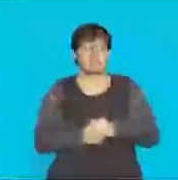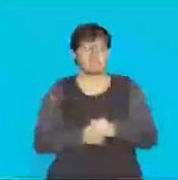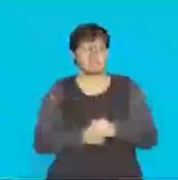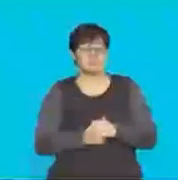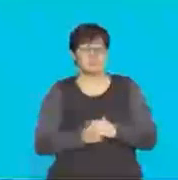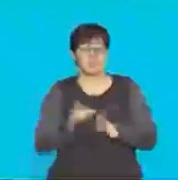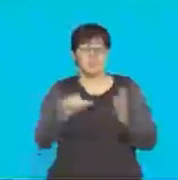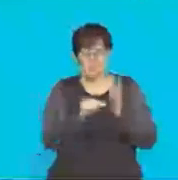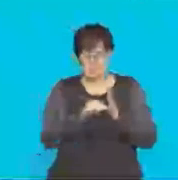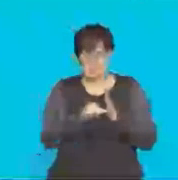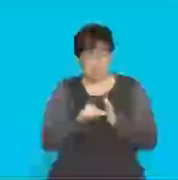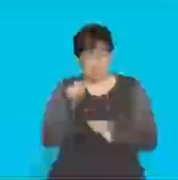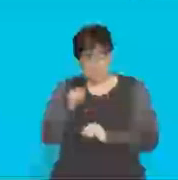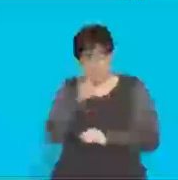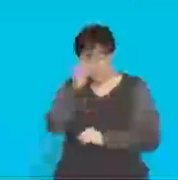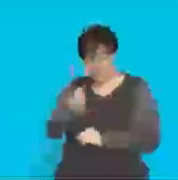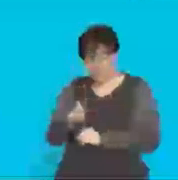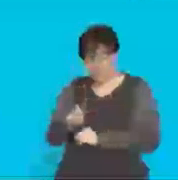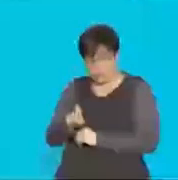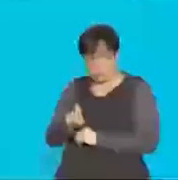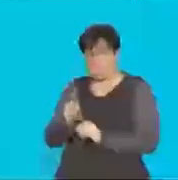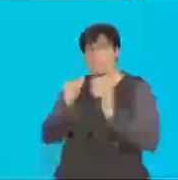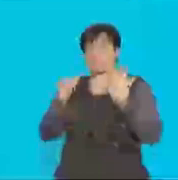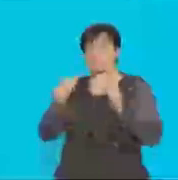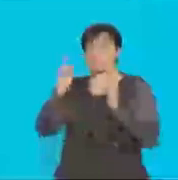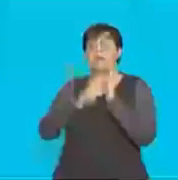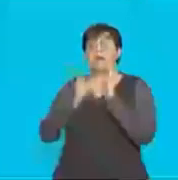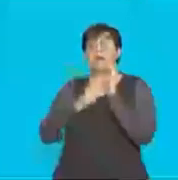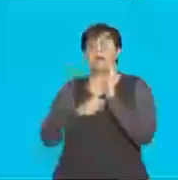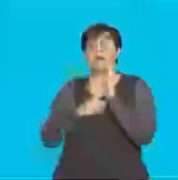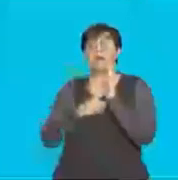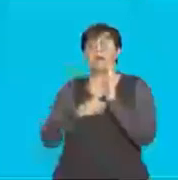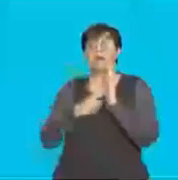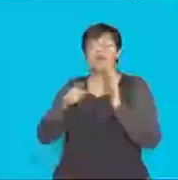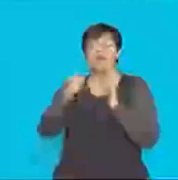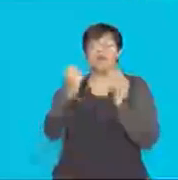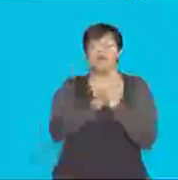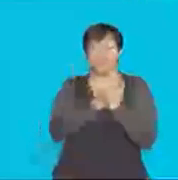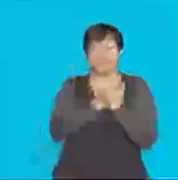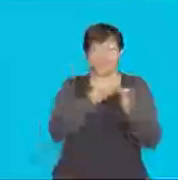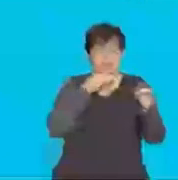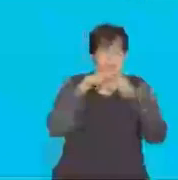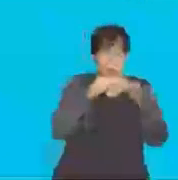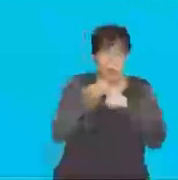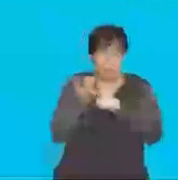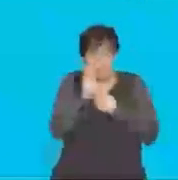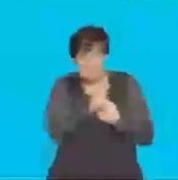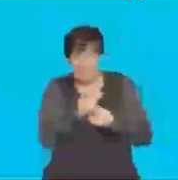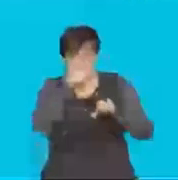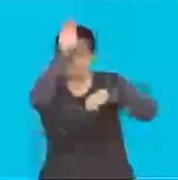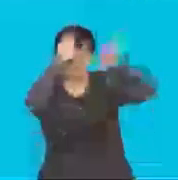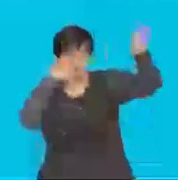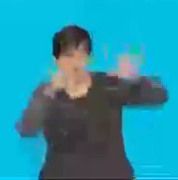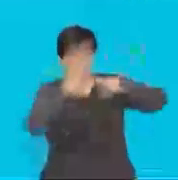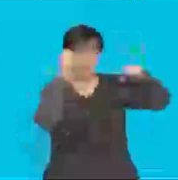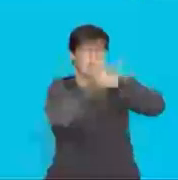we realize that in this question, when it's a 6-mark question, that you have to illustrate the entire genetic diagram from